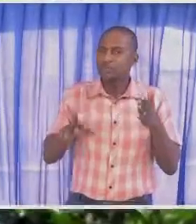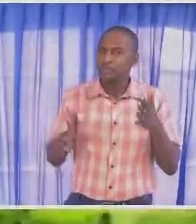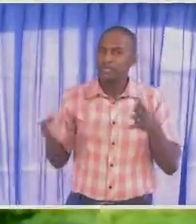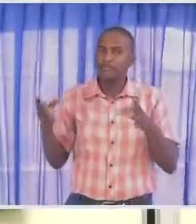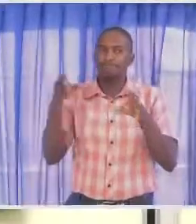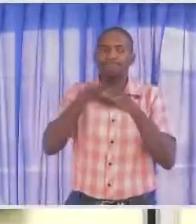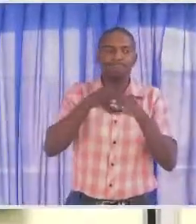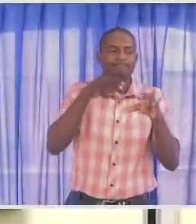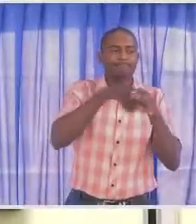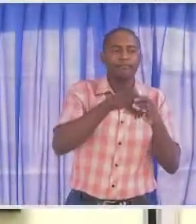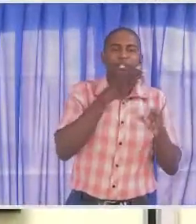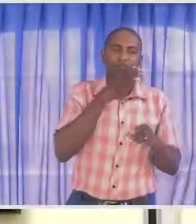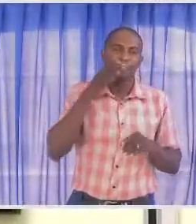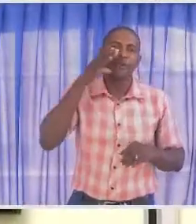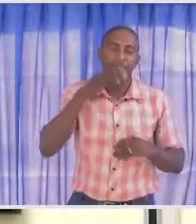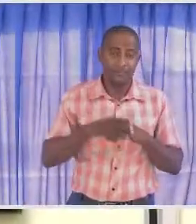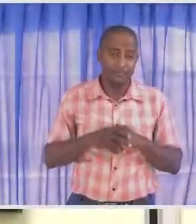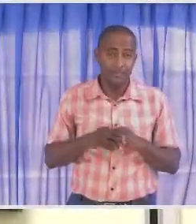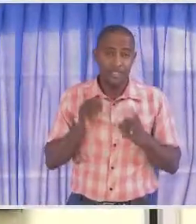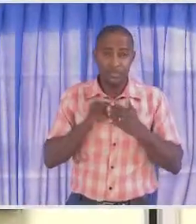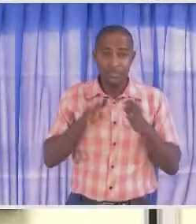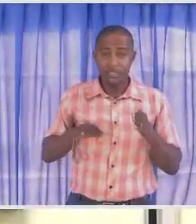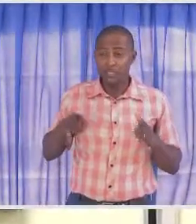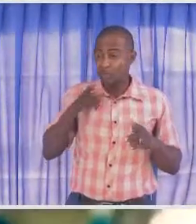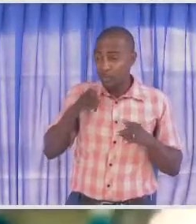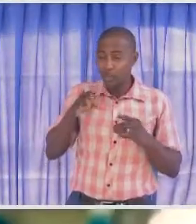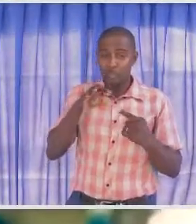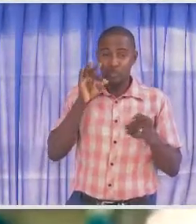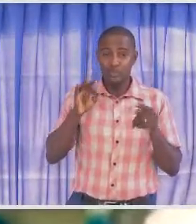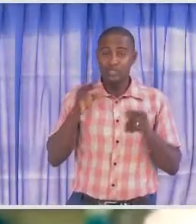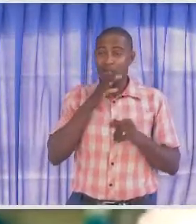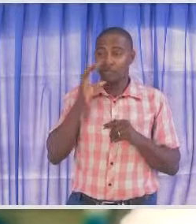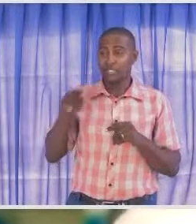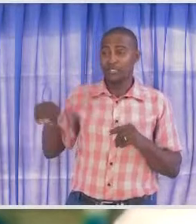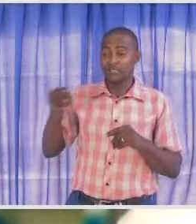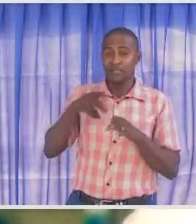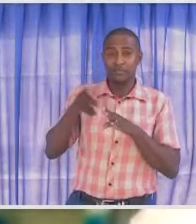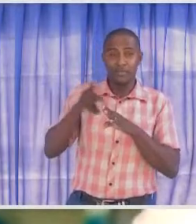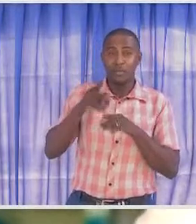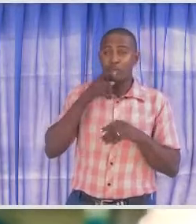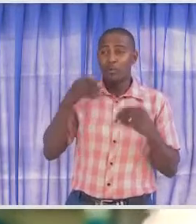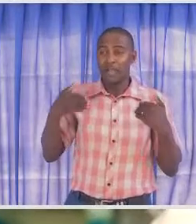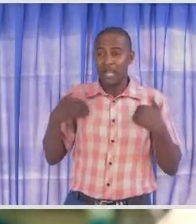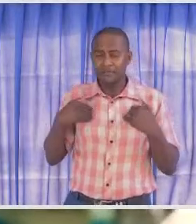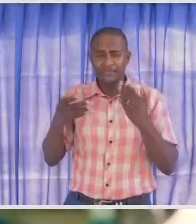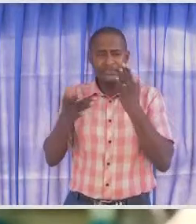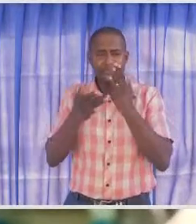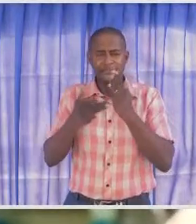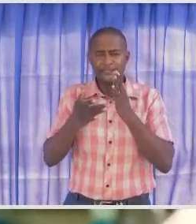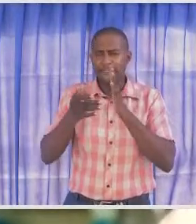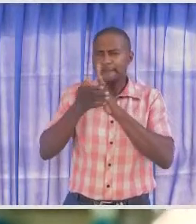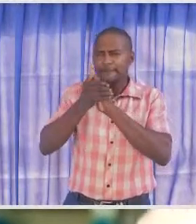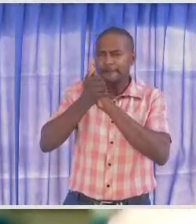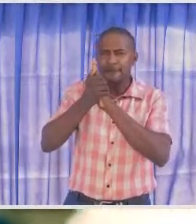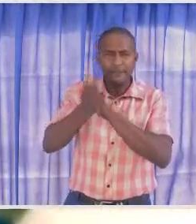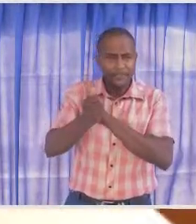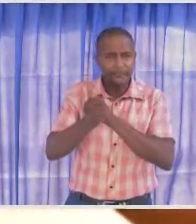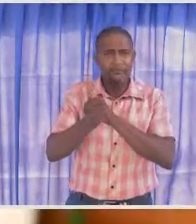agriculture. Students who have chosen agriculture as their profession and who have the technical expertise